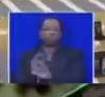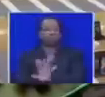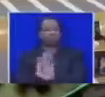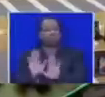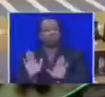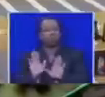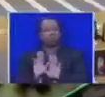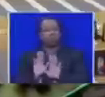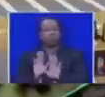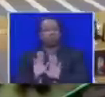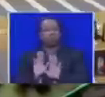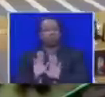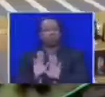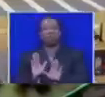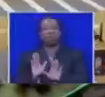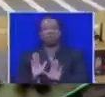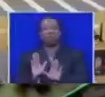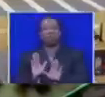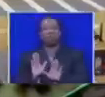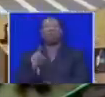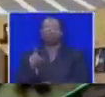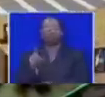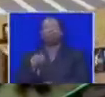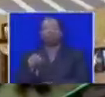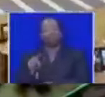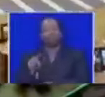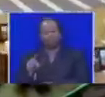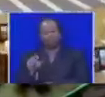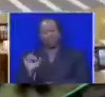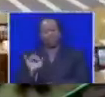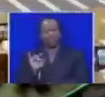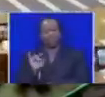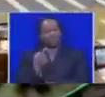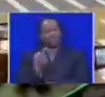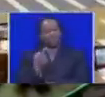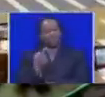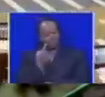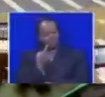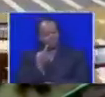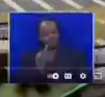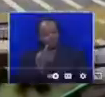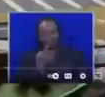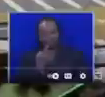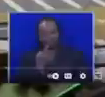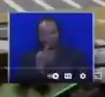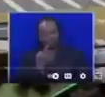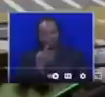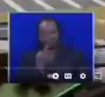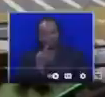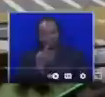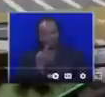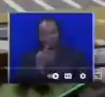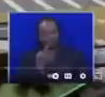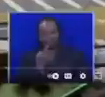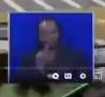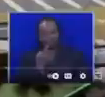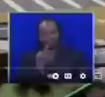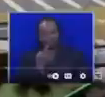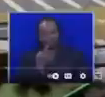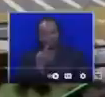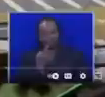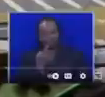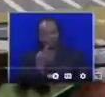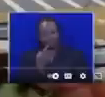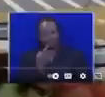go. Zuma has not respected his oath of office. We're not leaving. Man, get the feeling like they about to charge the stage. I